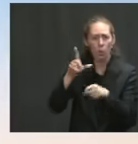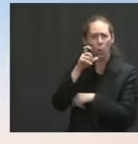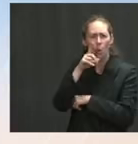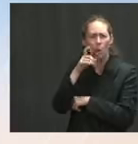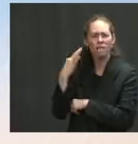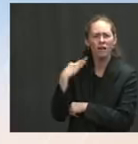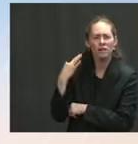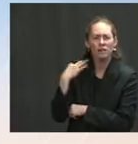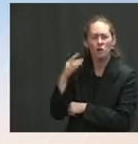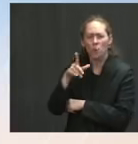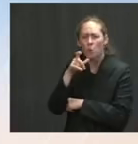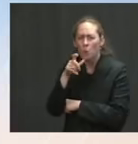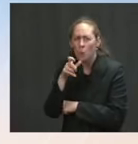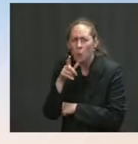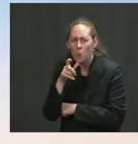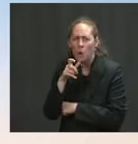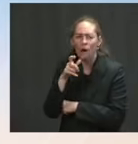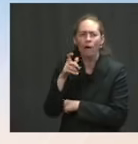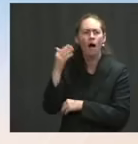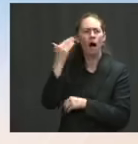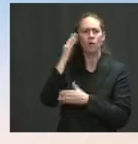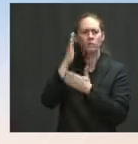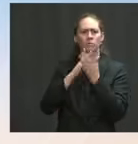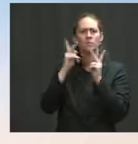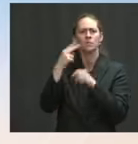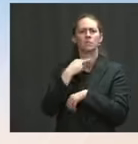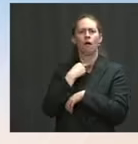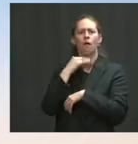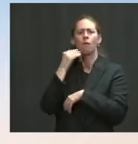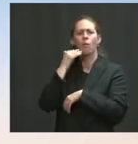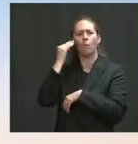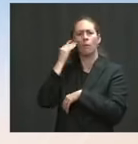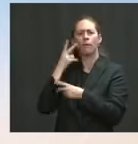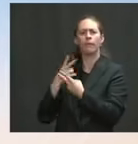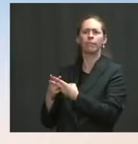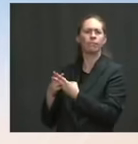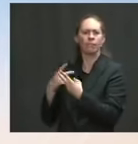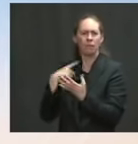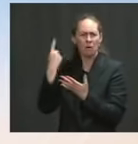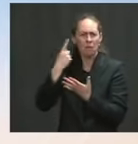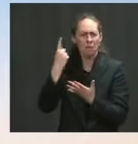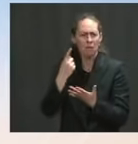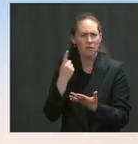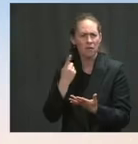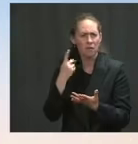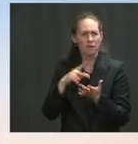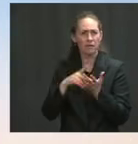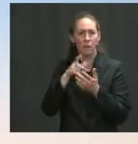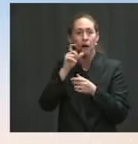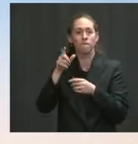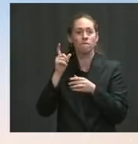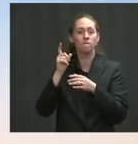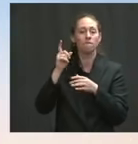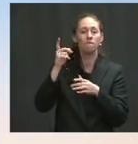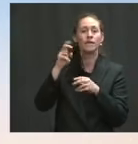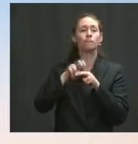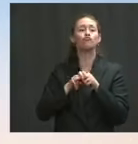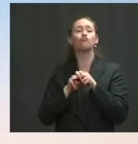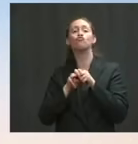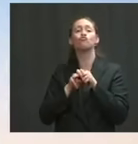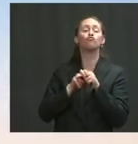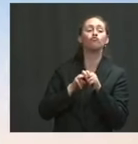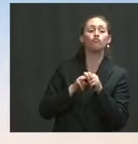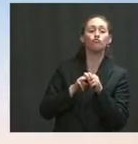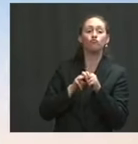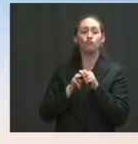than, say, shut-ins? Because people don't even have to get off their couches to see who's at their door these days. Well, that's fair. Depending on the